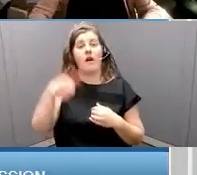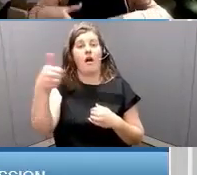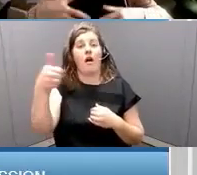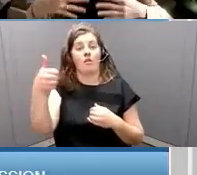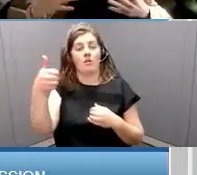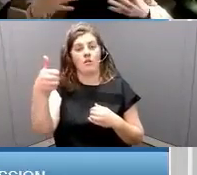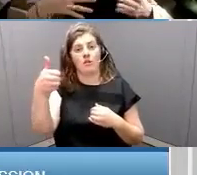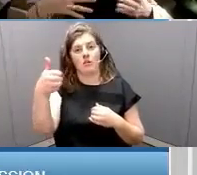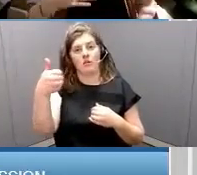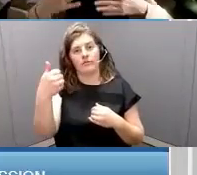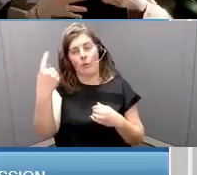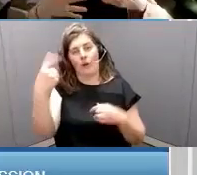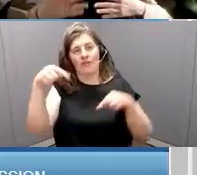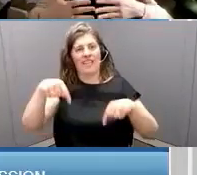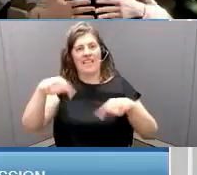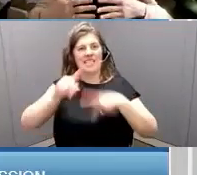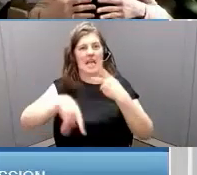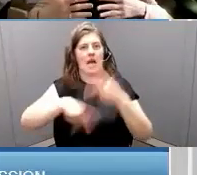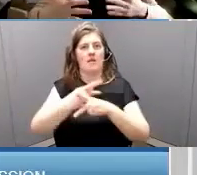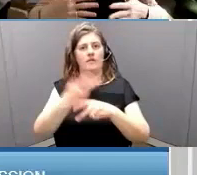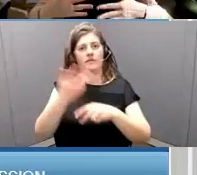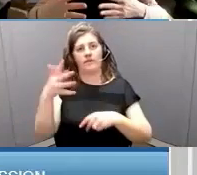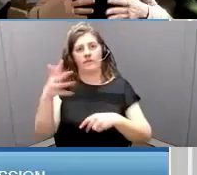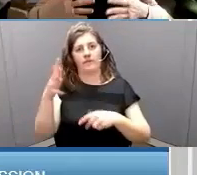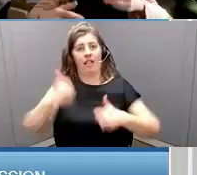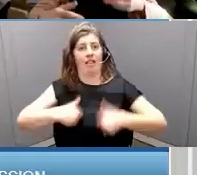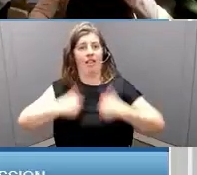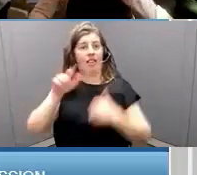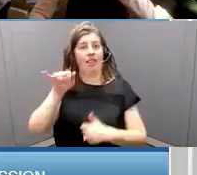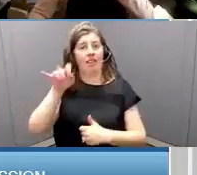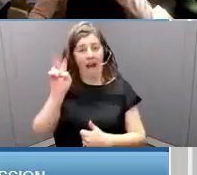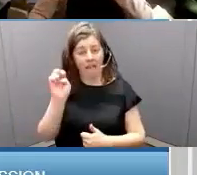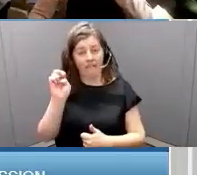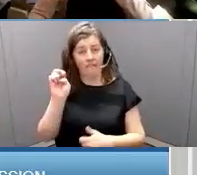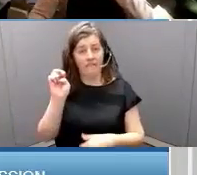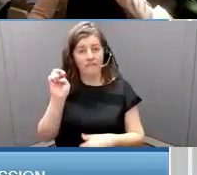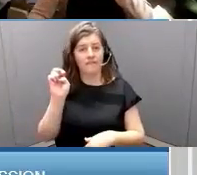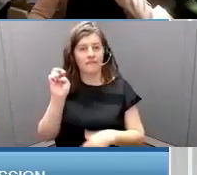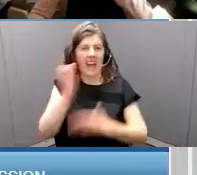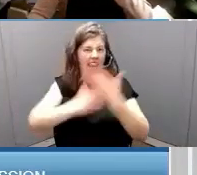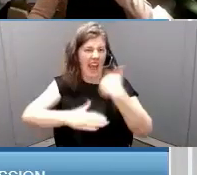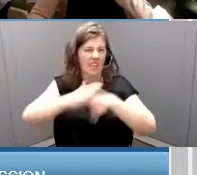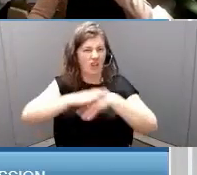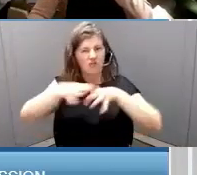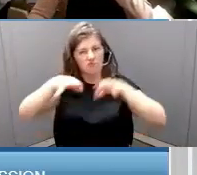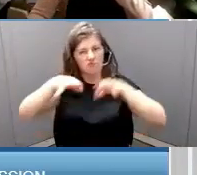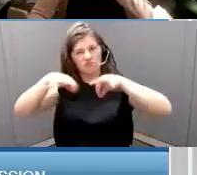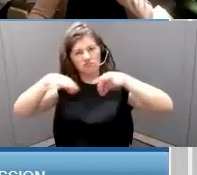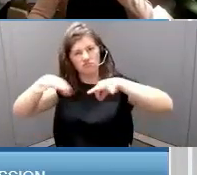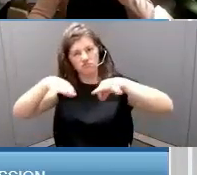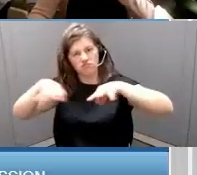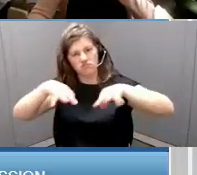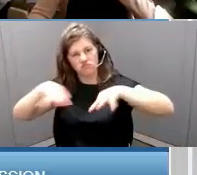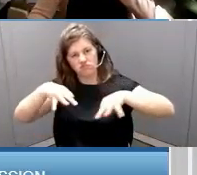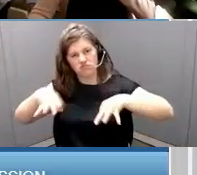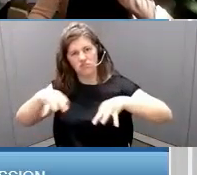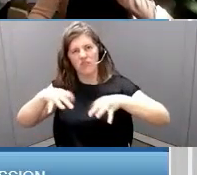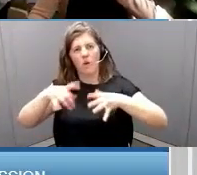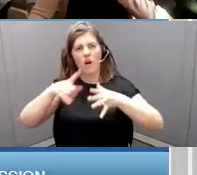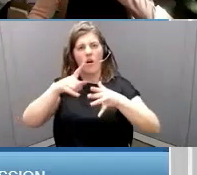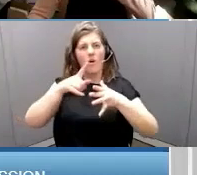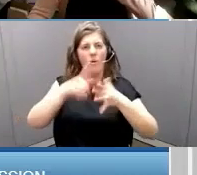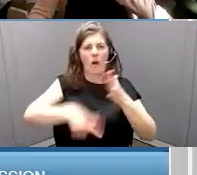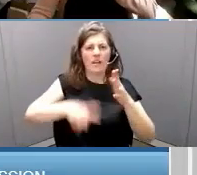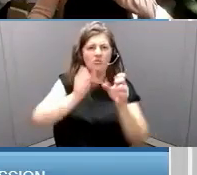one of these kind of live hands-on walkthroughs on essentially the creation of